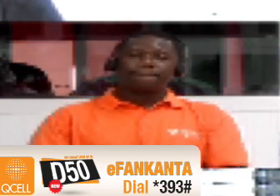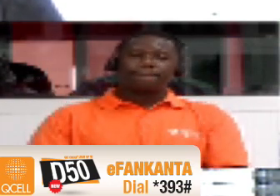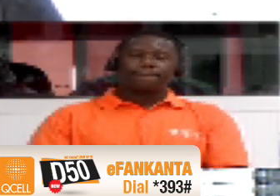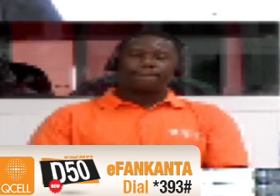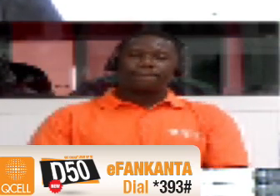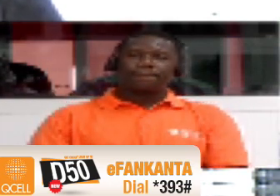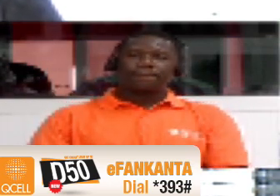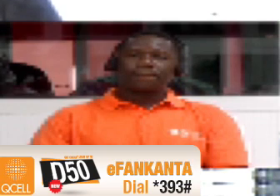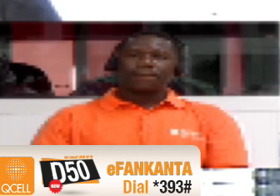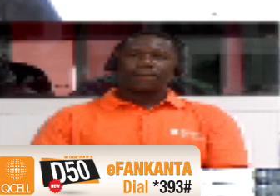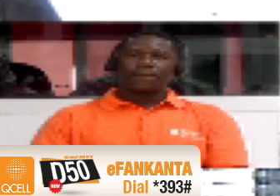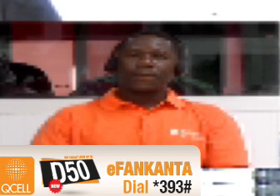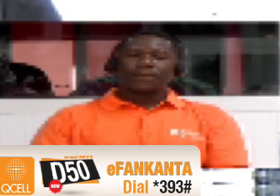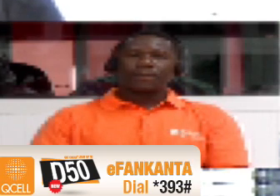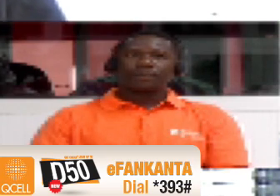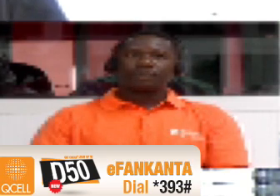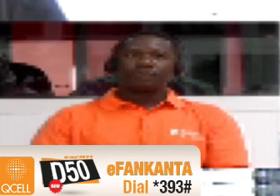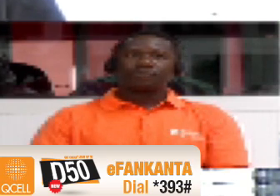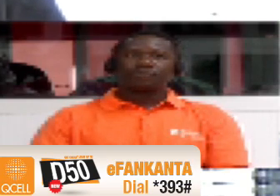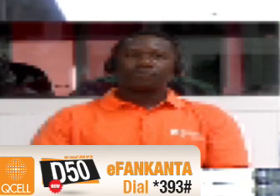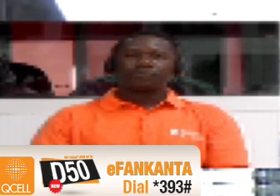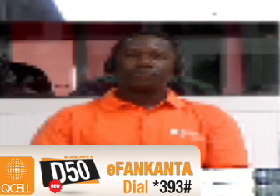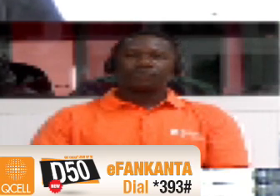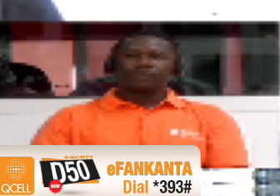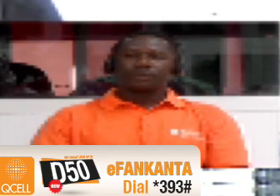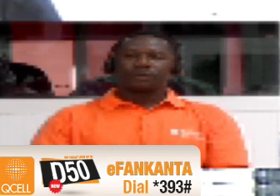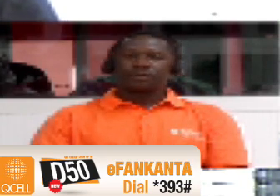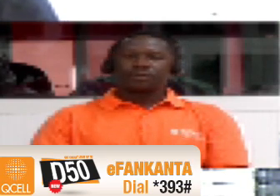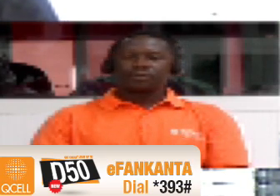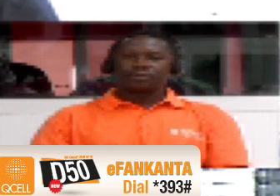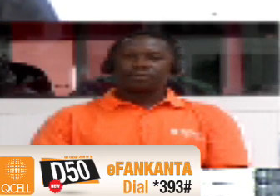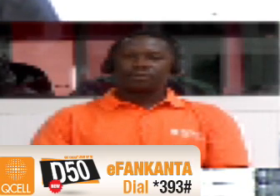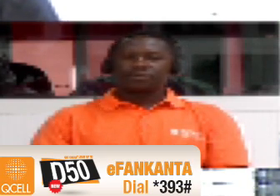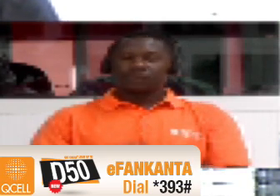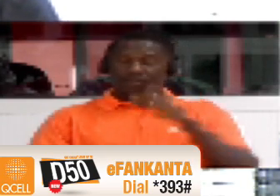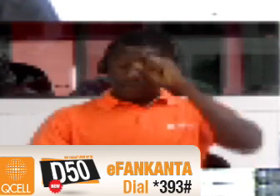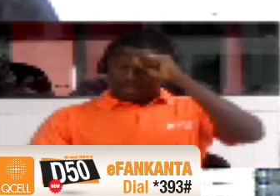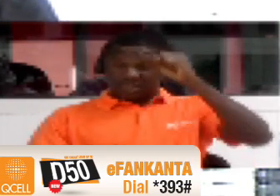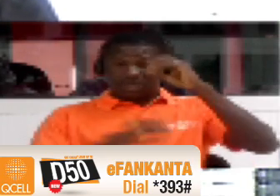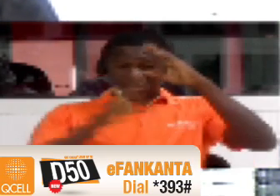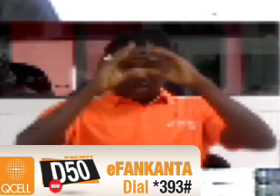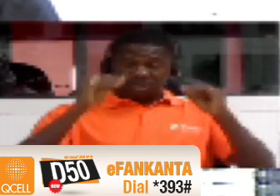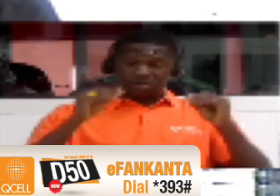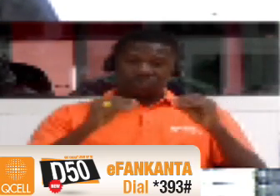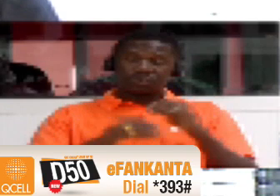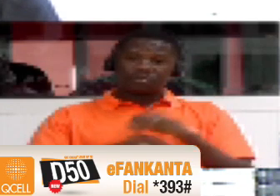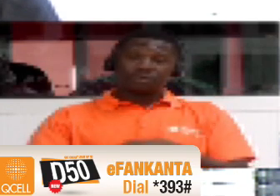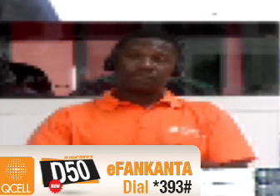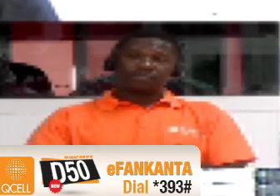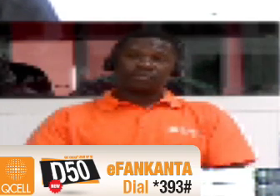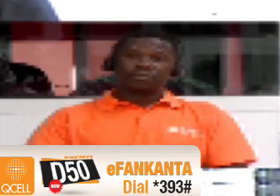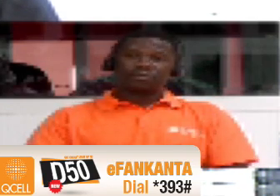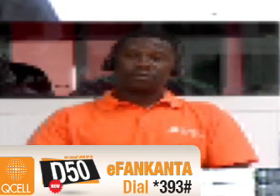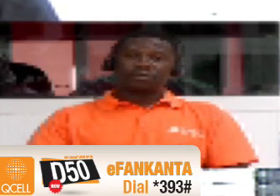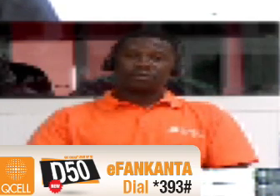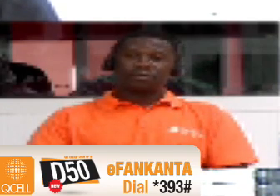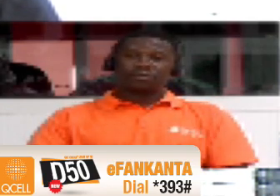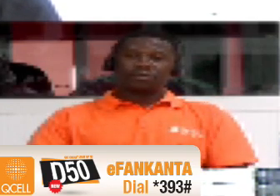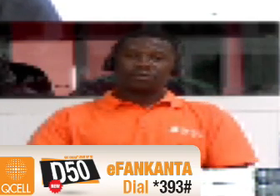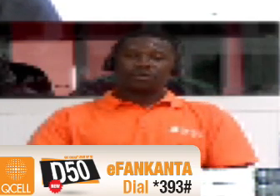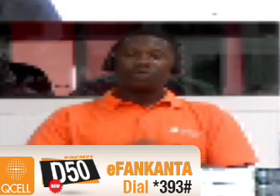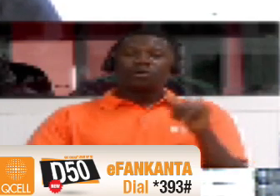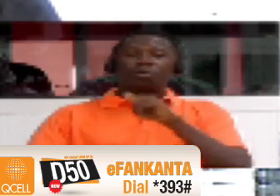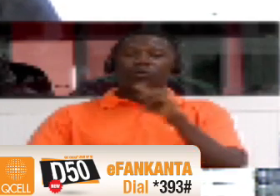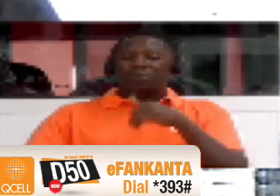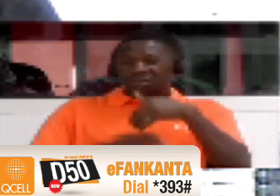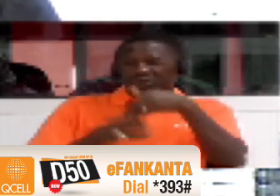isamba sojaro la bunda jumaleto. State house. State house. And which unit were you part